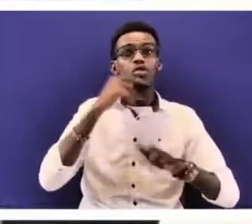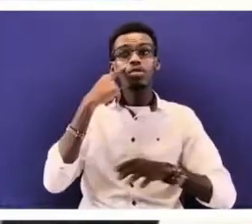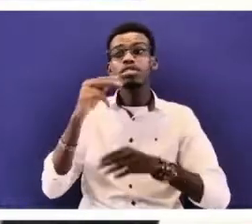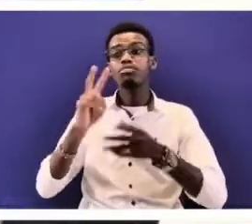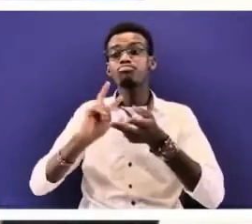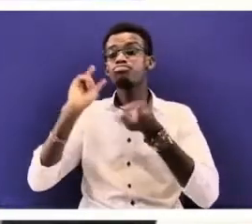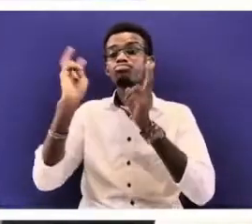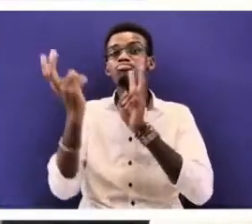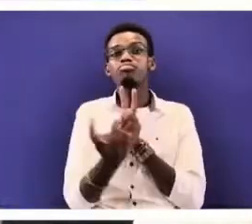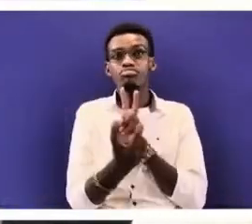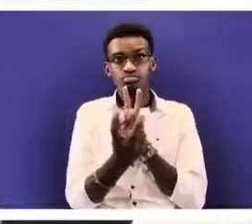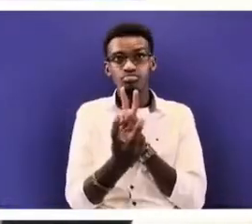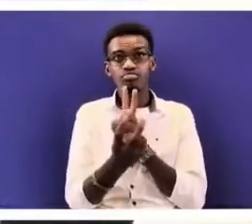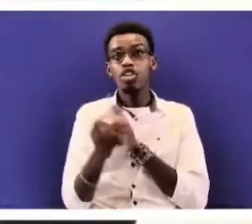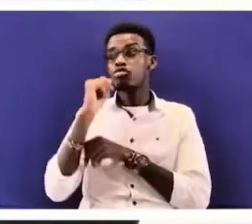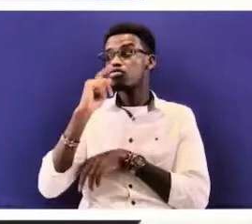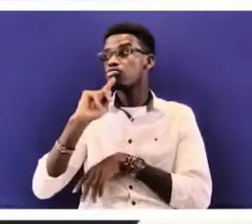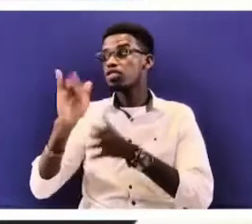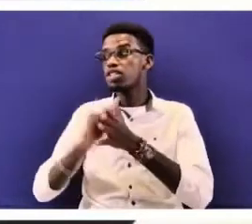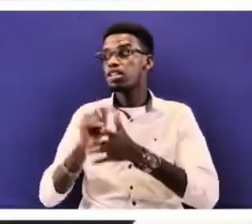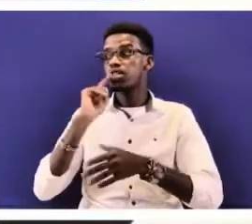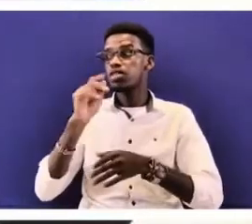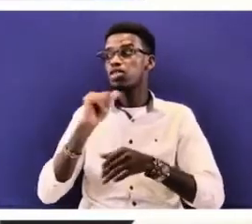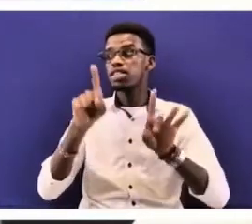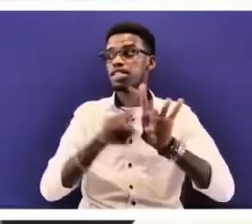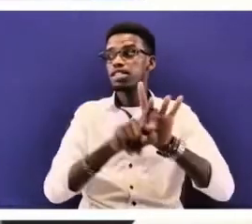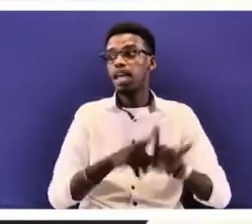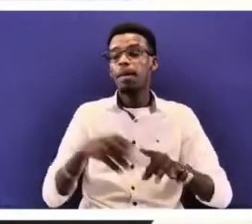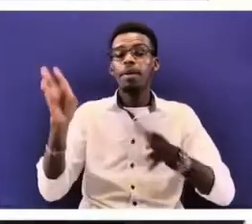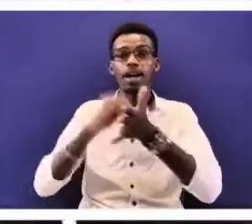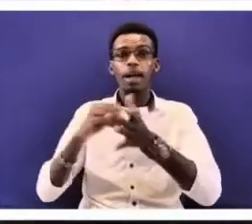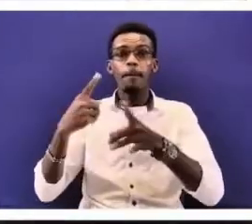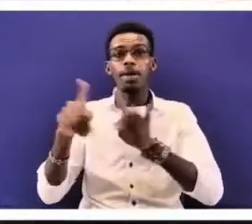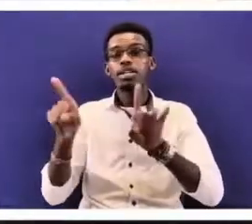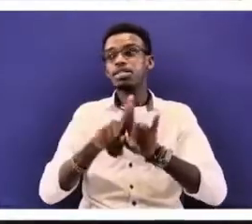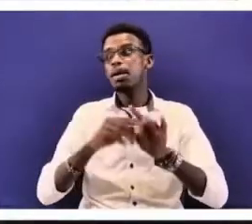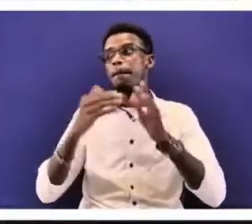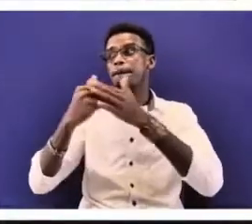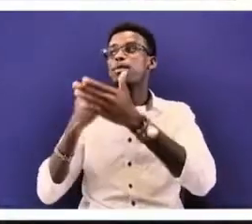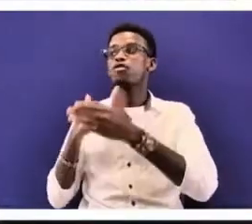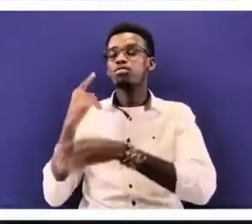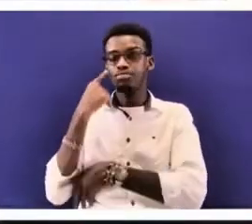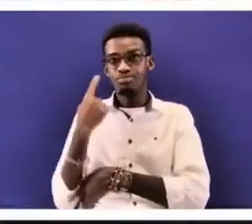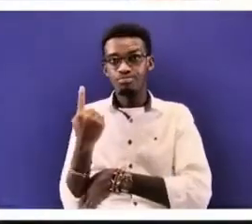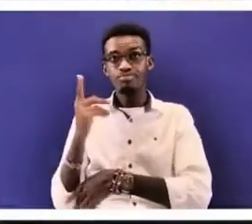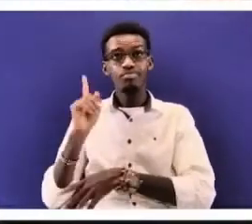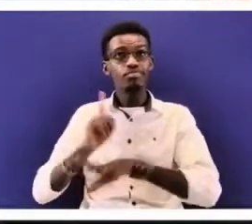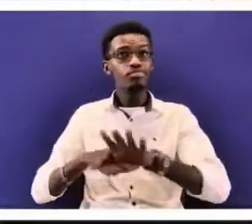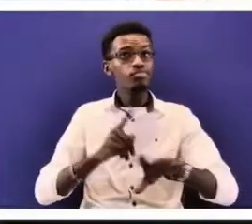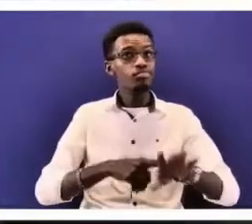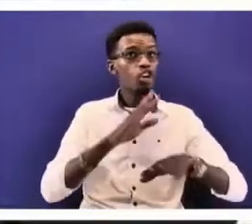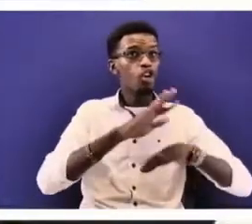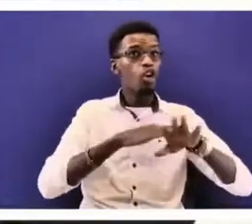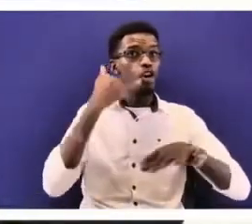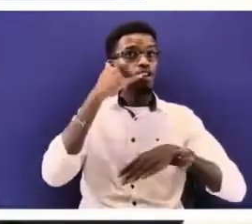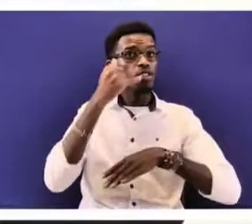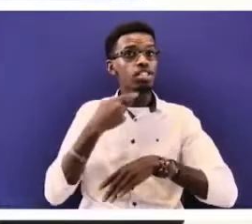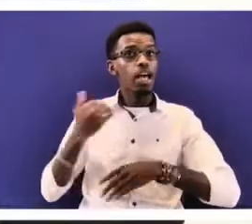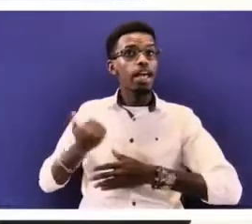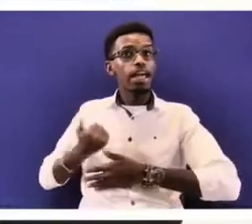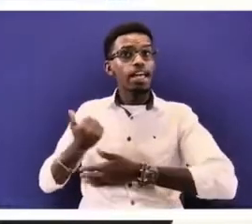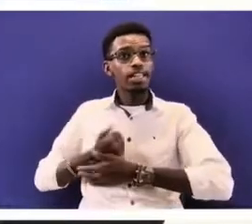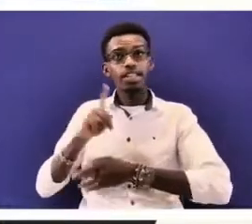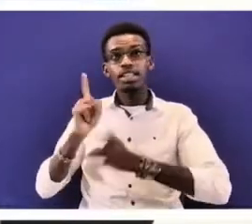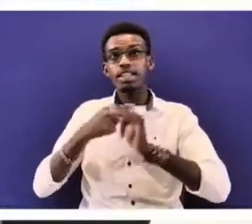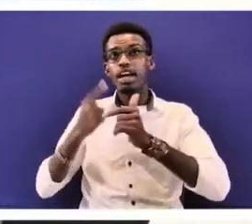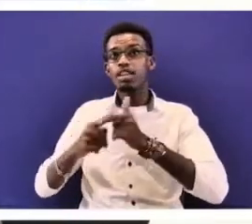other. I'm sure this was not the same like it was in the beginning when he was courting this young lady or